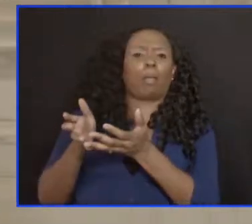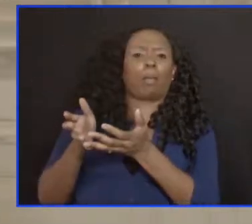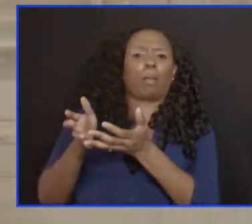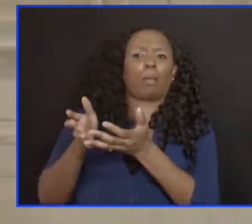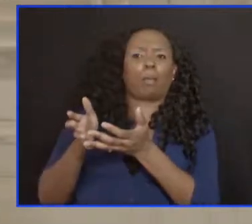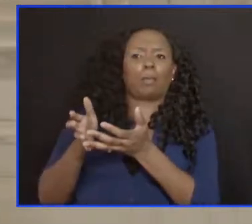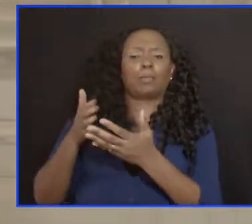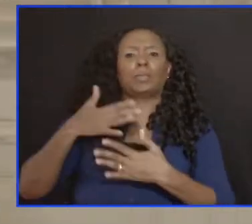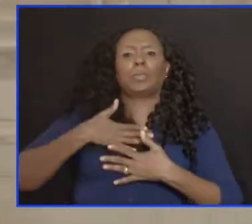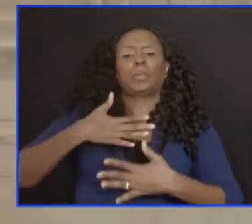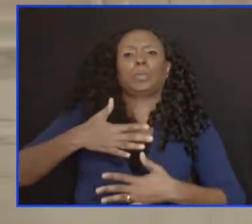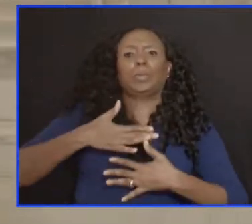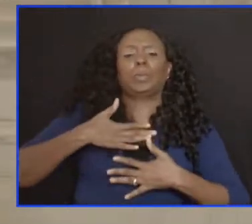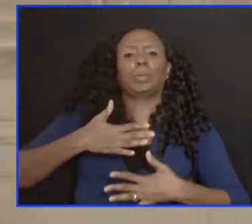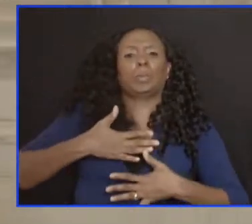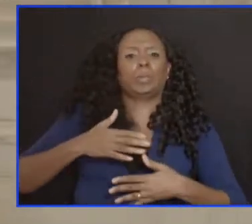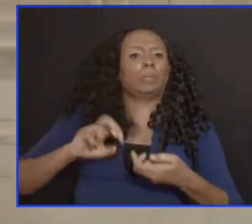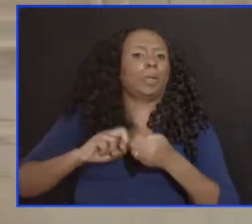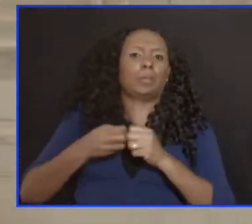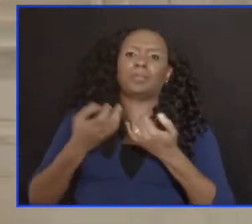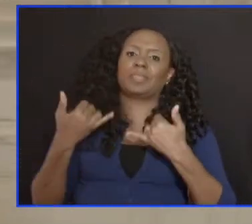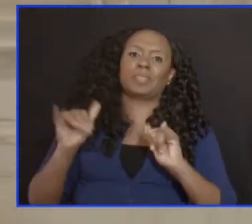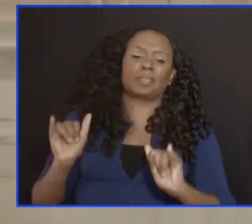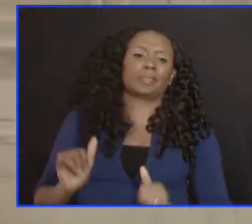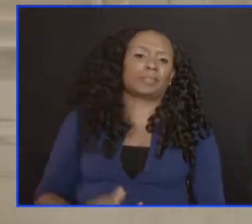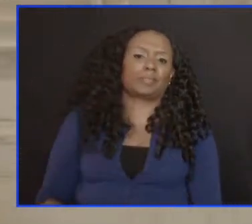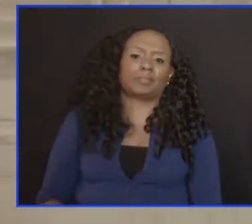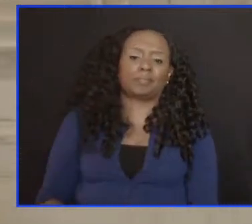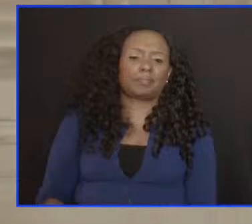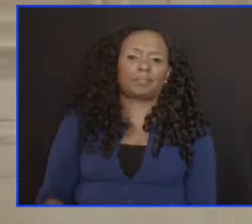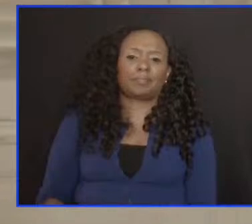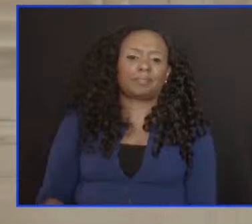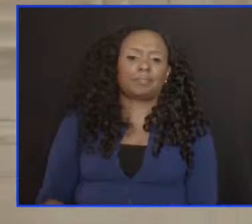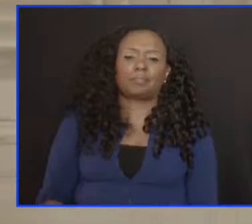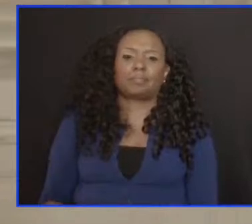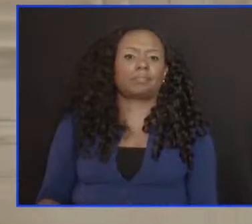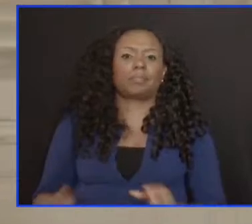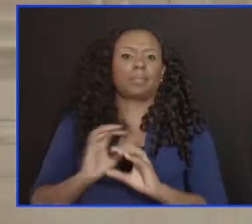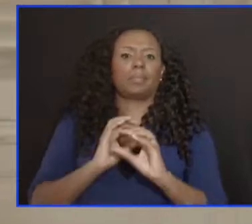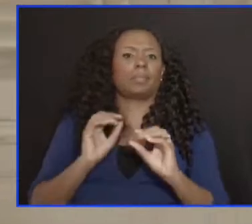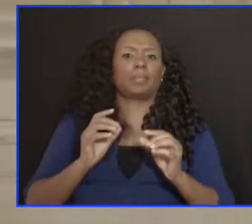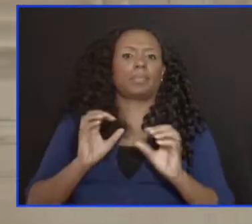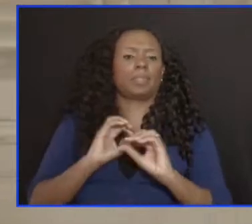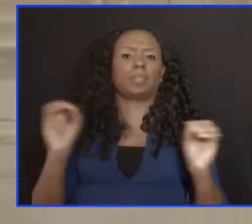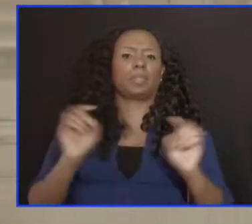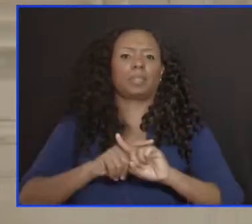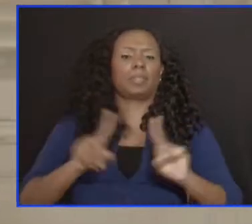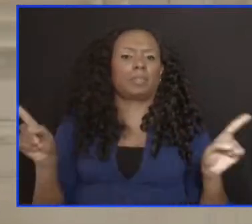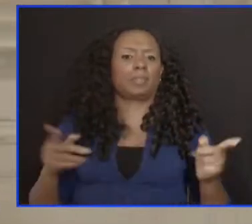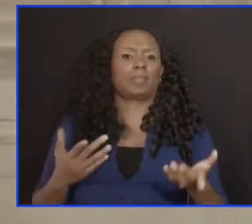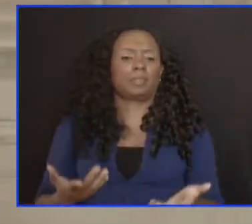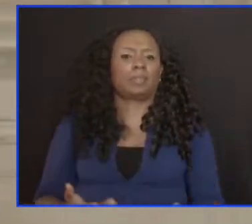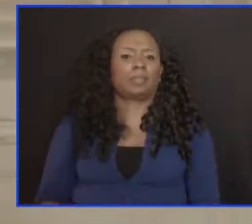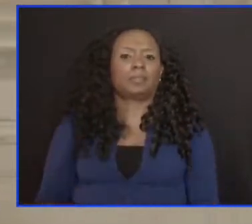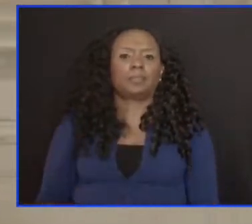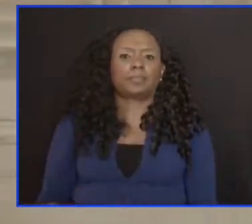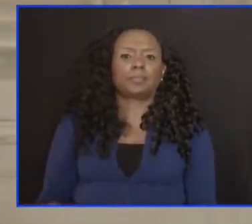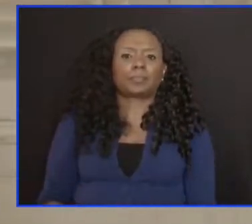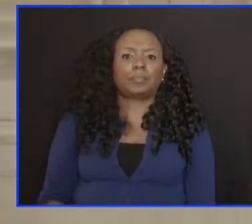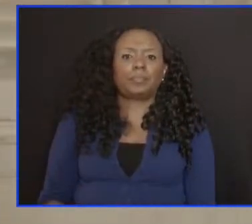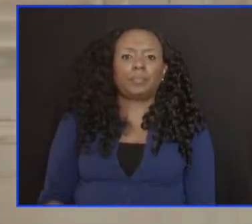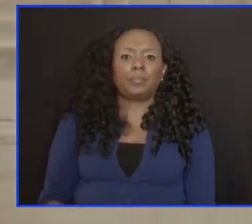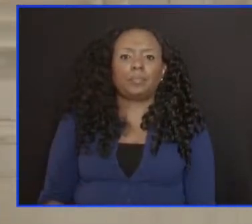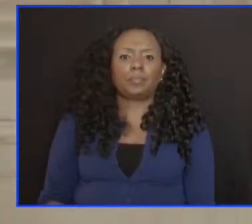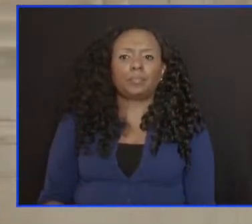with respiratory disease. So it is nothing abnormal or different to have people present with respiratory disease. Remembering